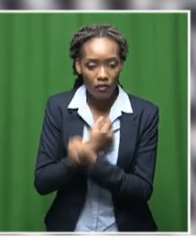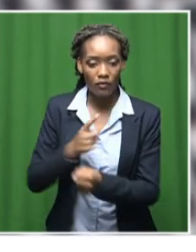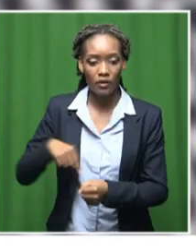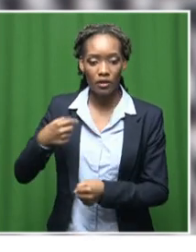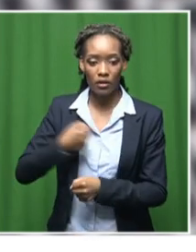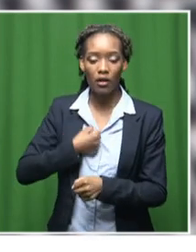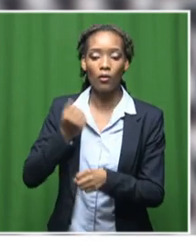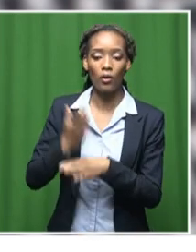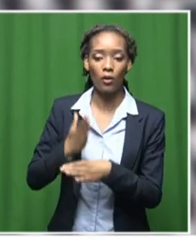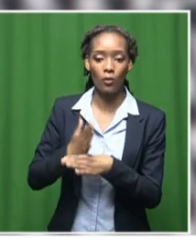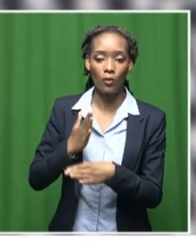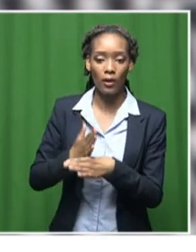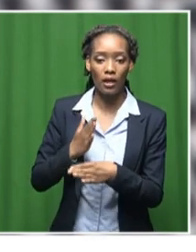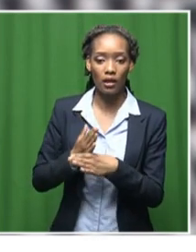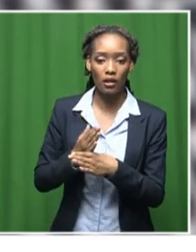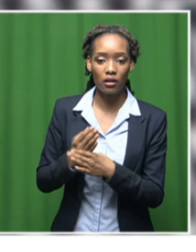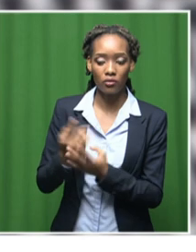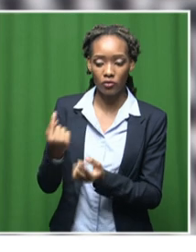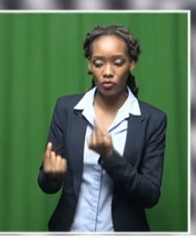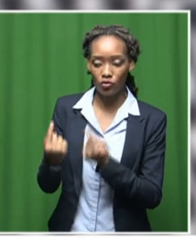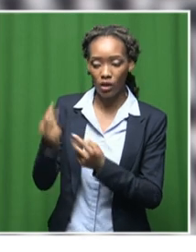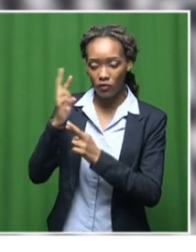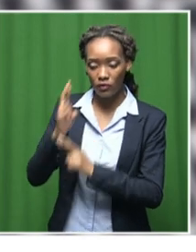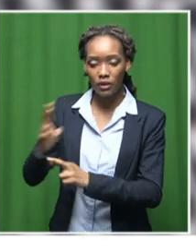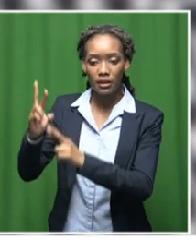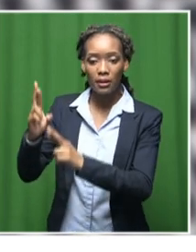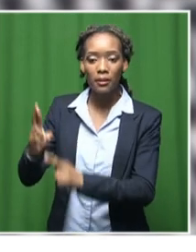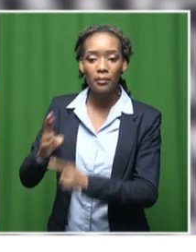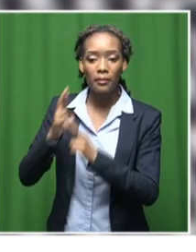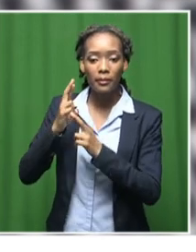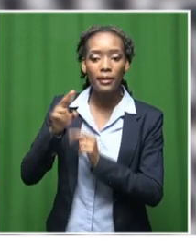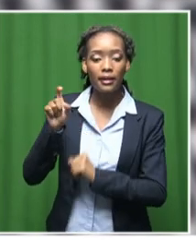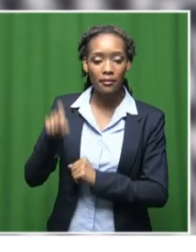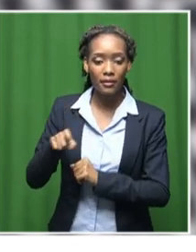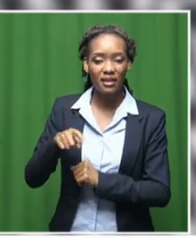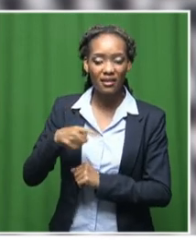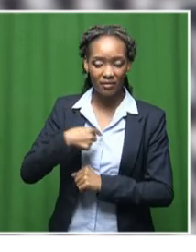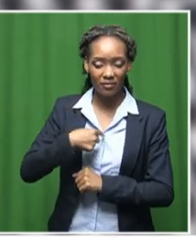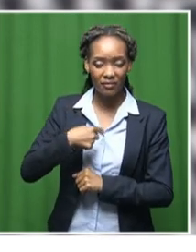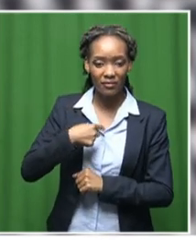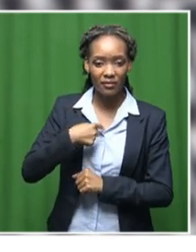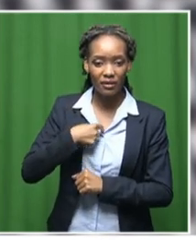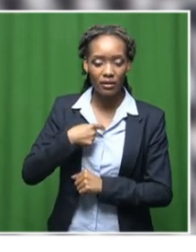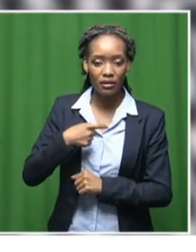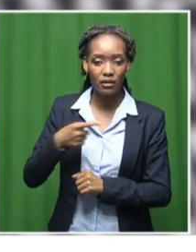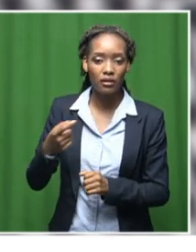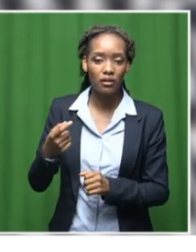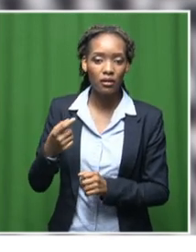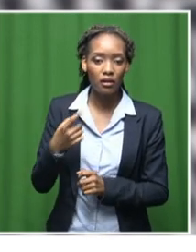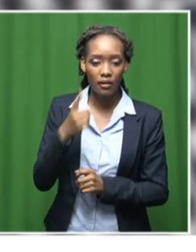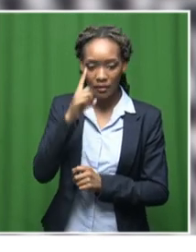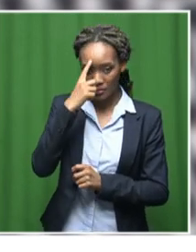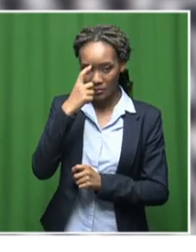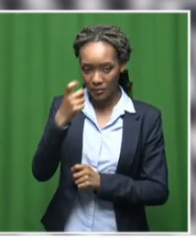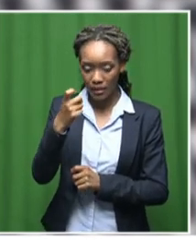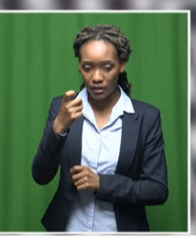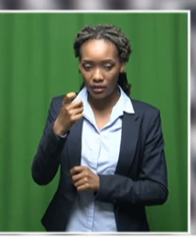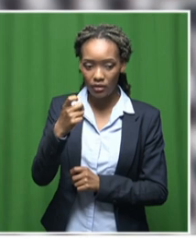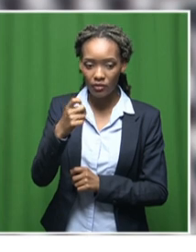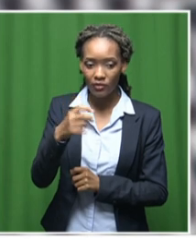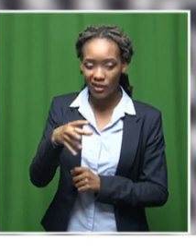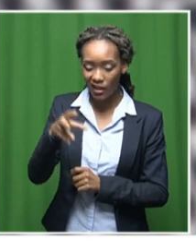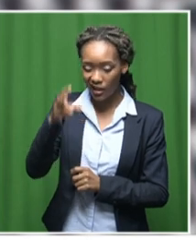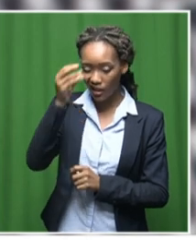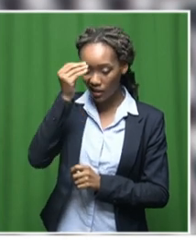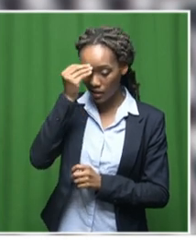know, show each other while we're doing that. I think the biggest lesson and theme, strong themes that we also work in Platform